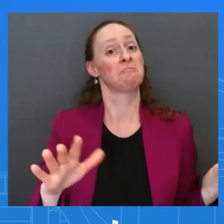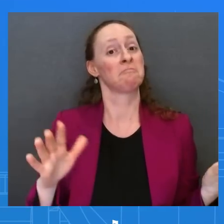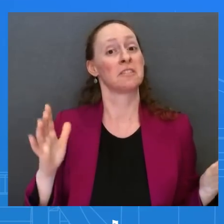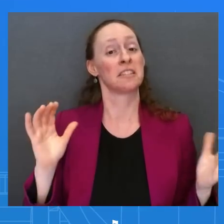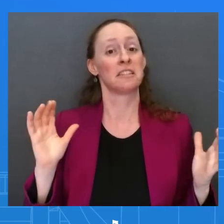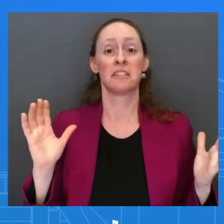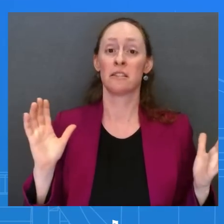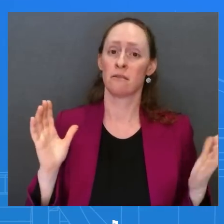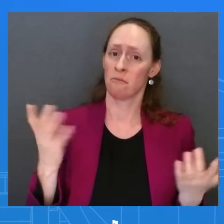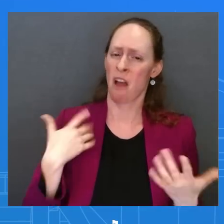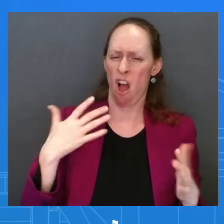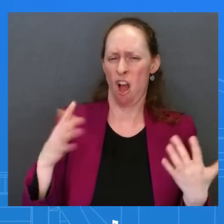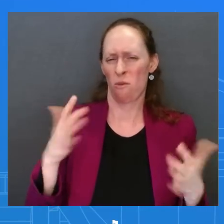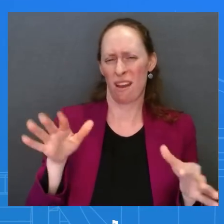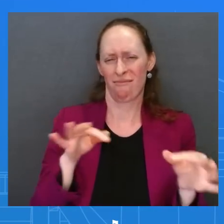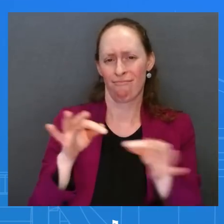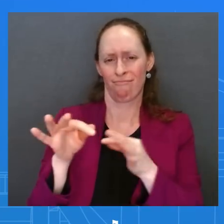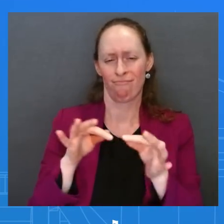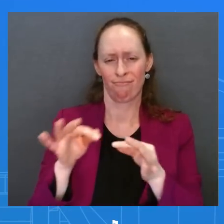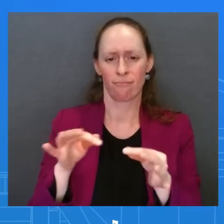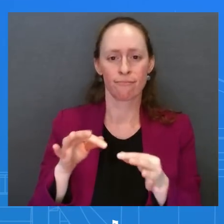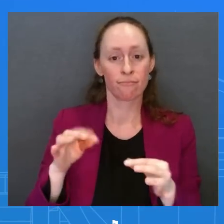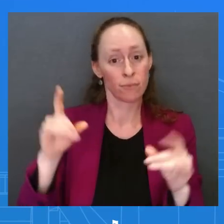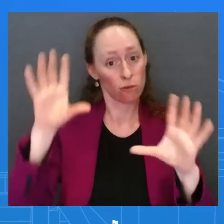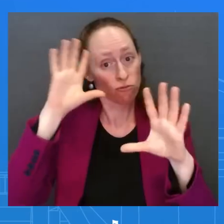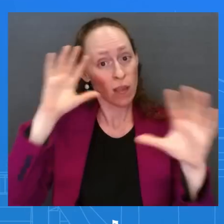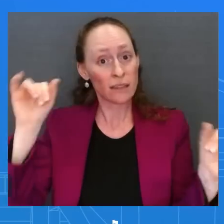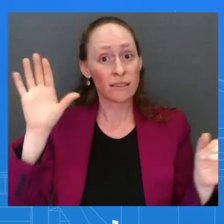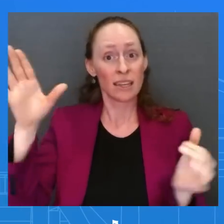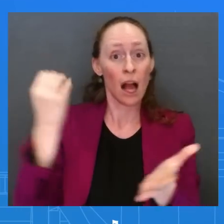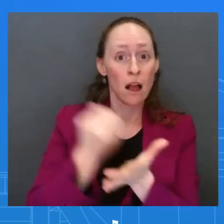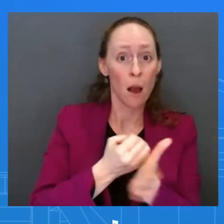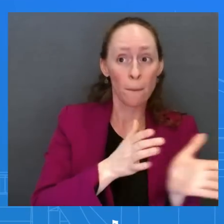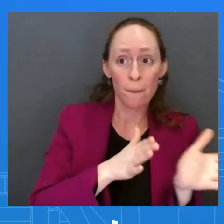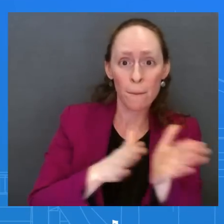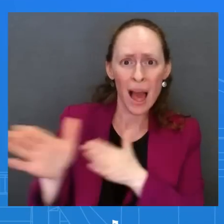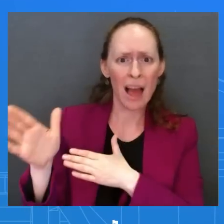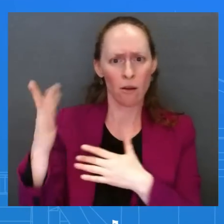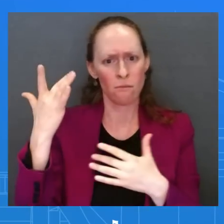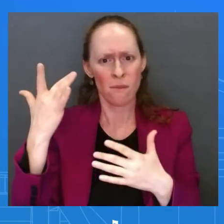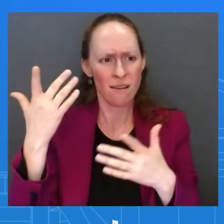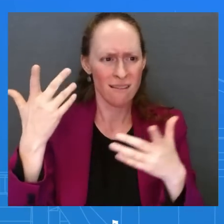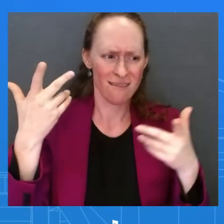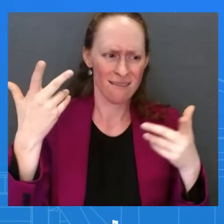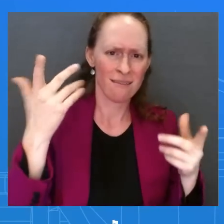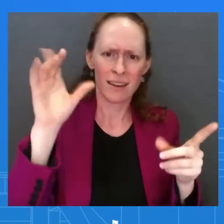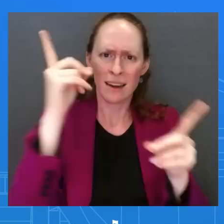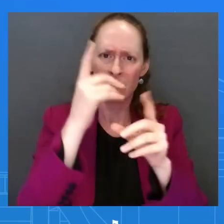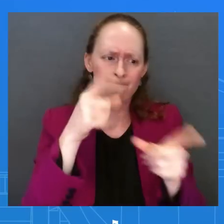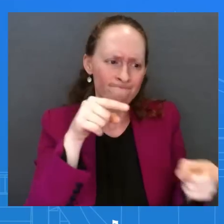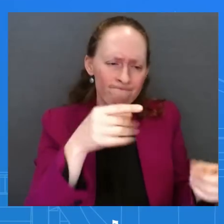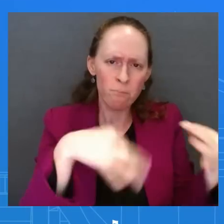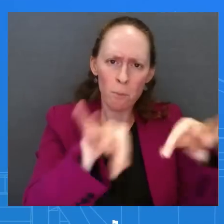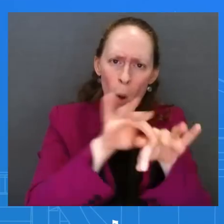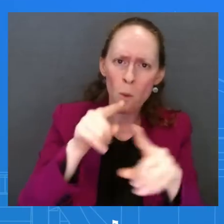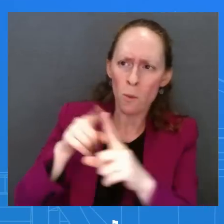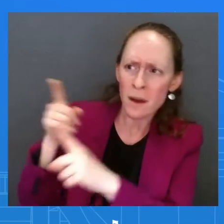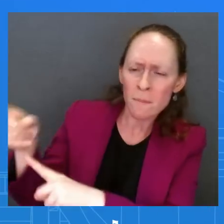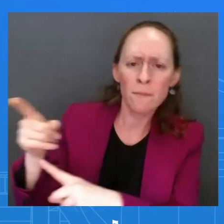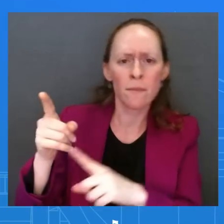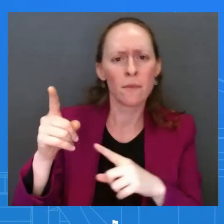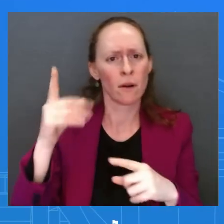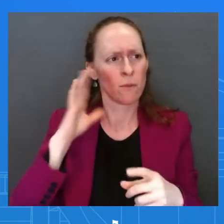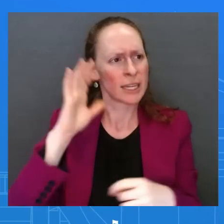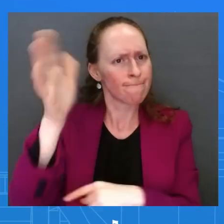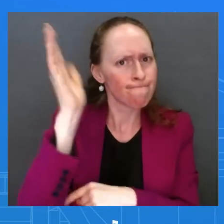by one of your colleagues why the president is focusing on this, why he's having this conversation with the American people, why we have coined this term. That's because the